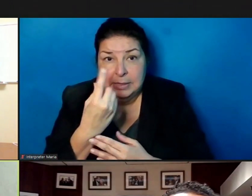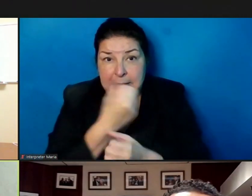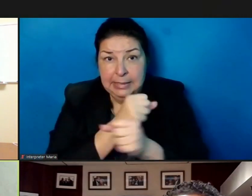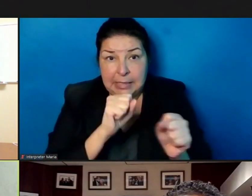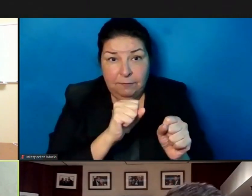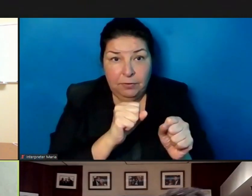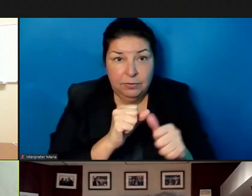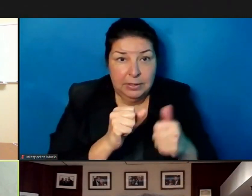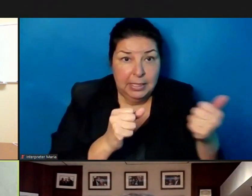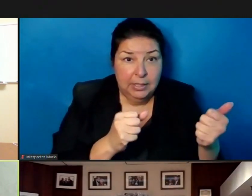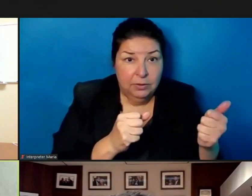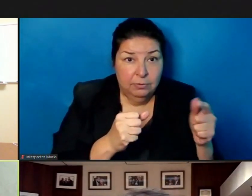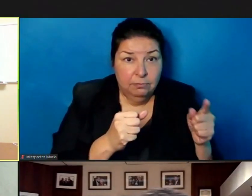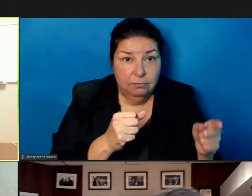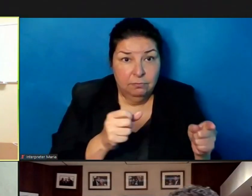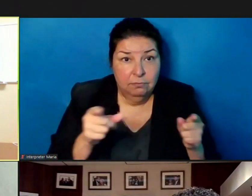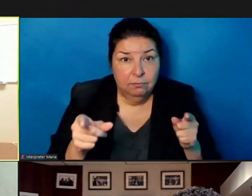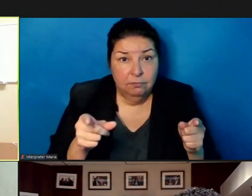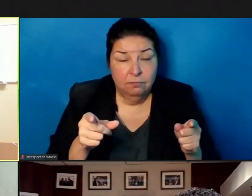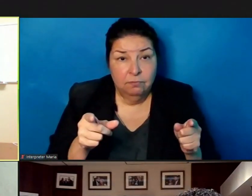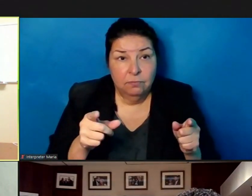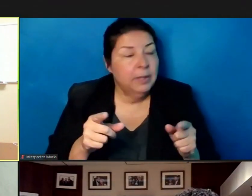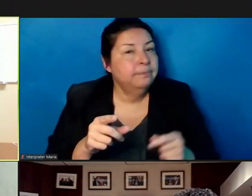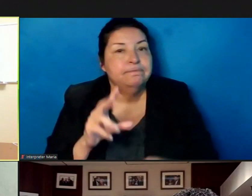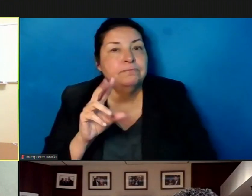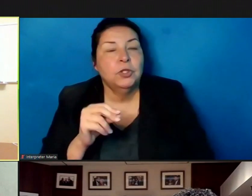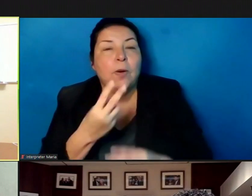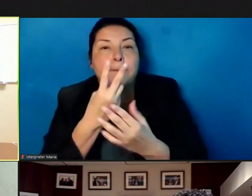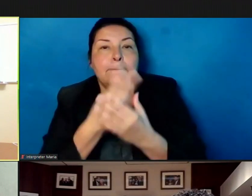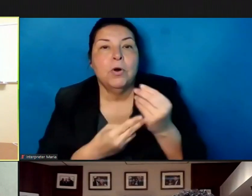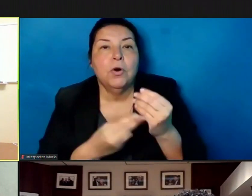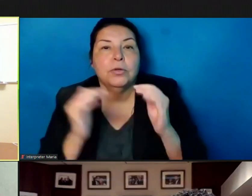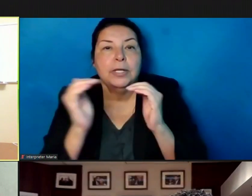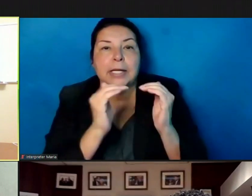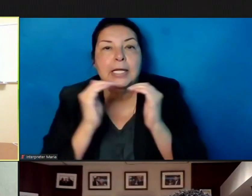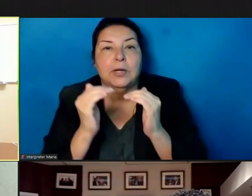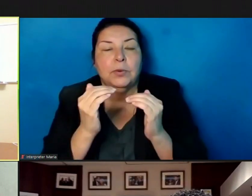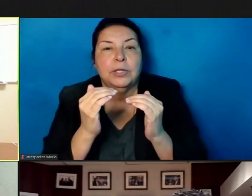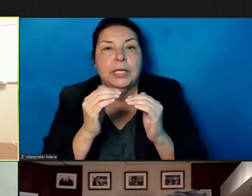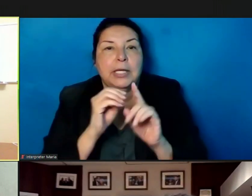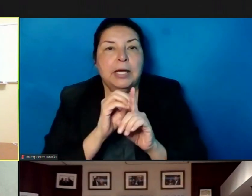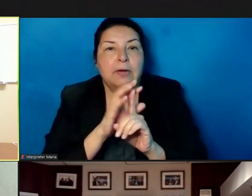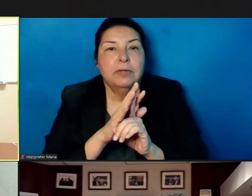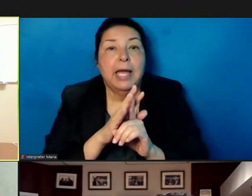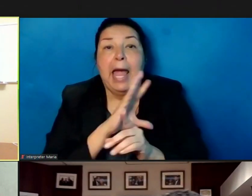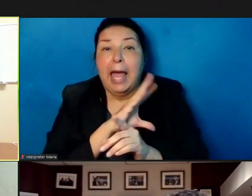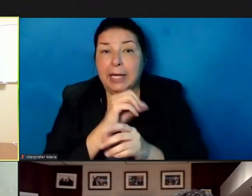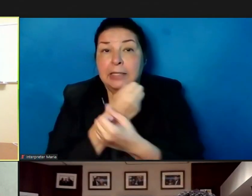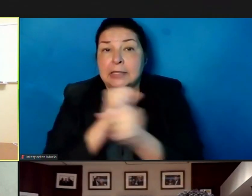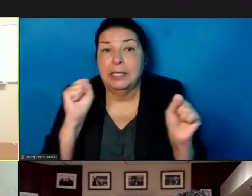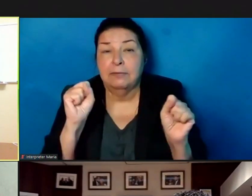other? No, both have been shown to be equally effective and equally safe.